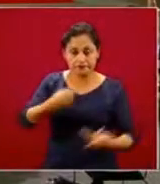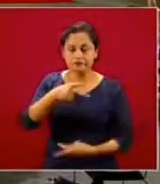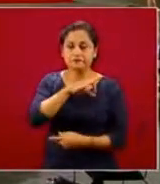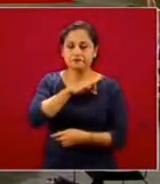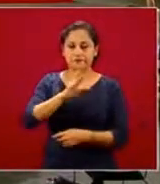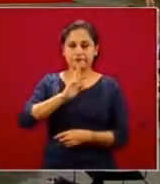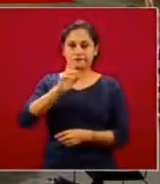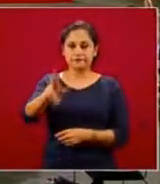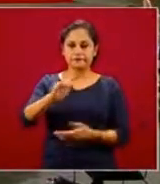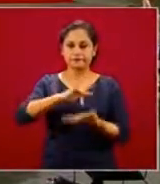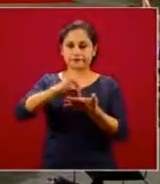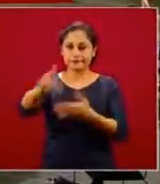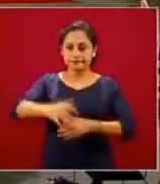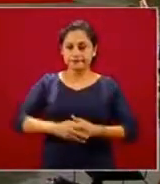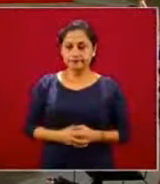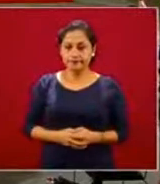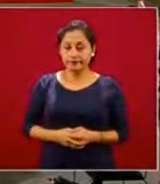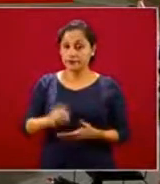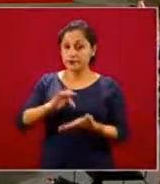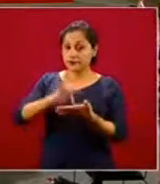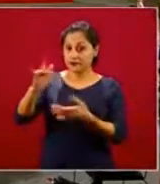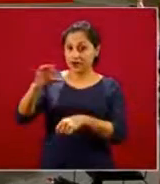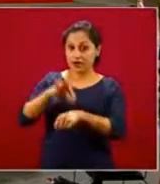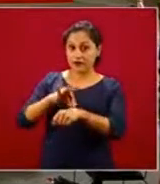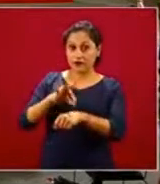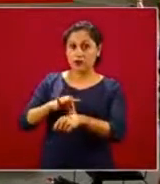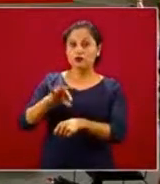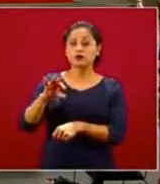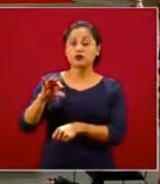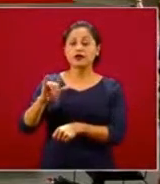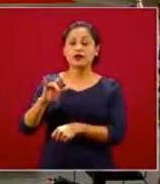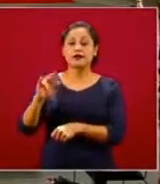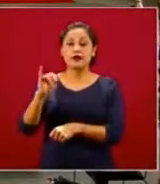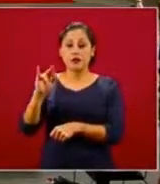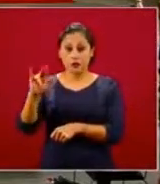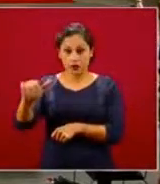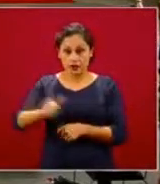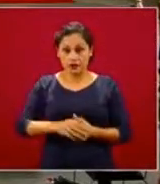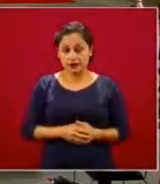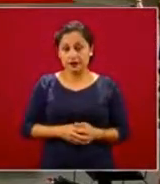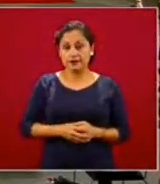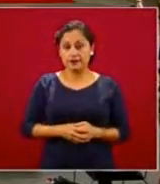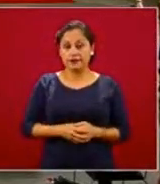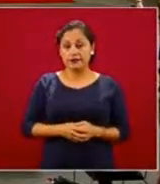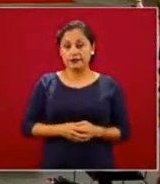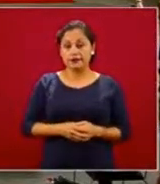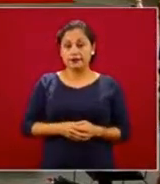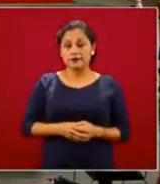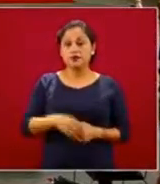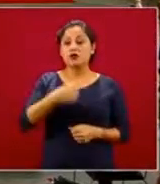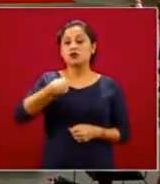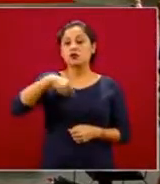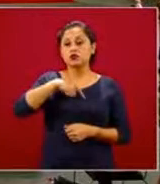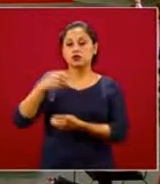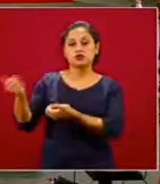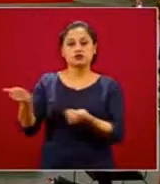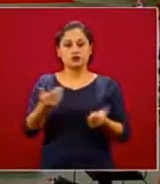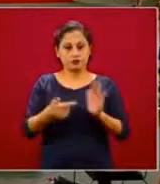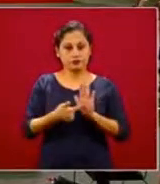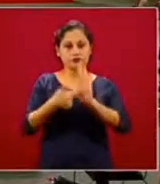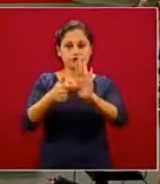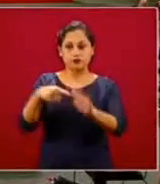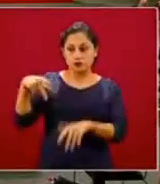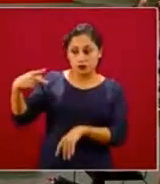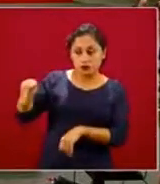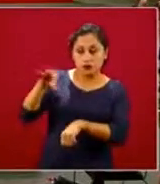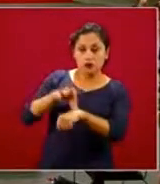Gracias. So that's the Muchas end of gracias, my doctor presentation, Ruiz but López I'm Ridaura. open to any questions that you might have. Thank you. Quisimos traer esta presentación del doctor López Thank